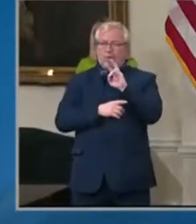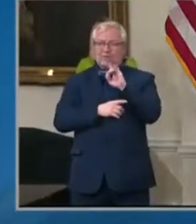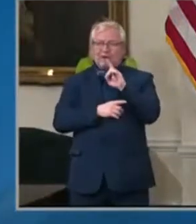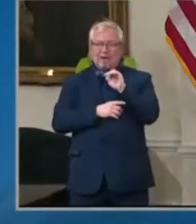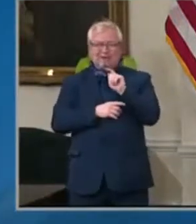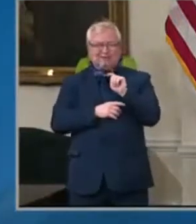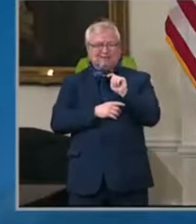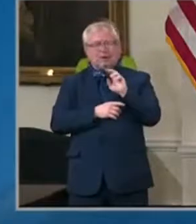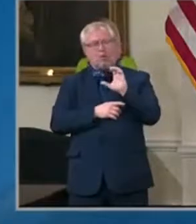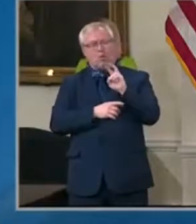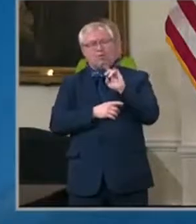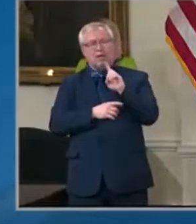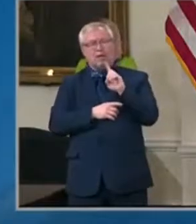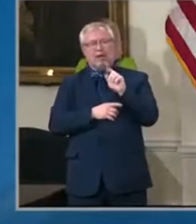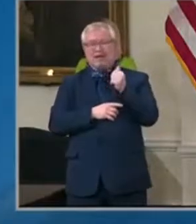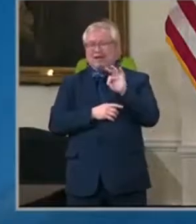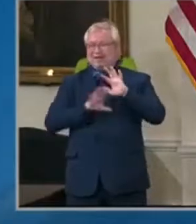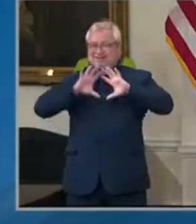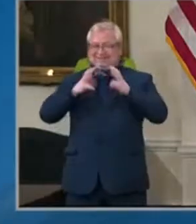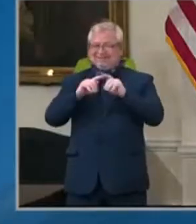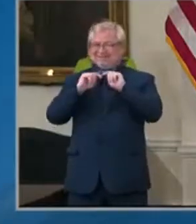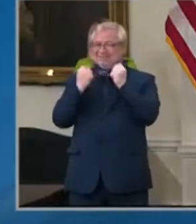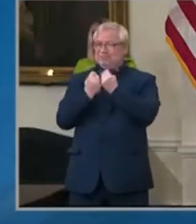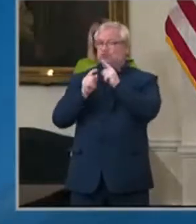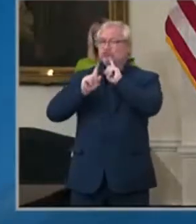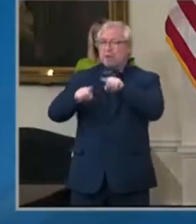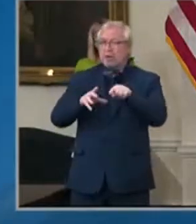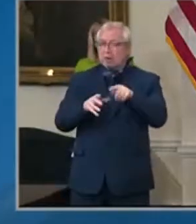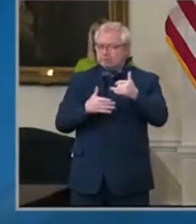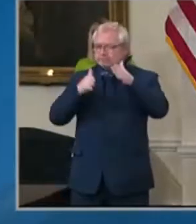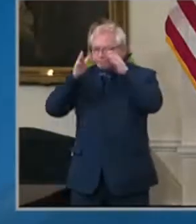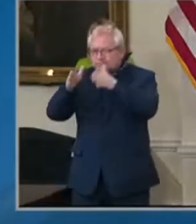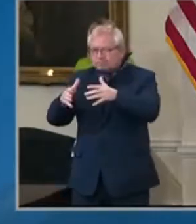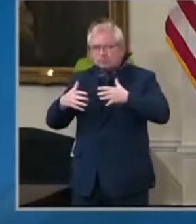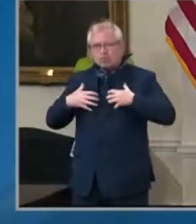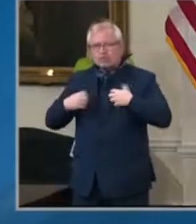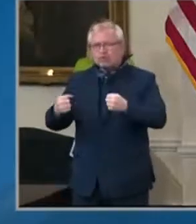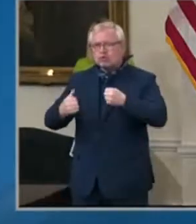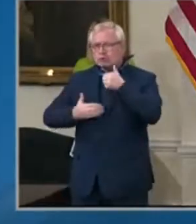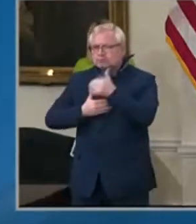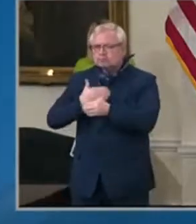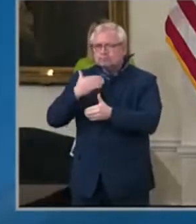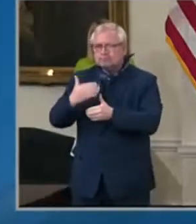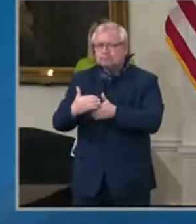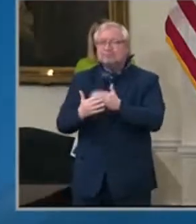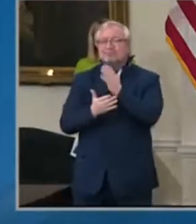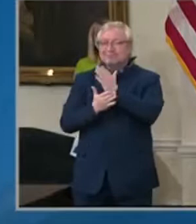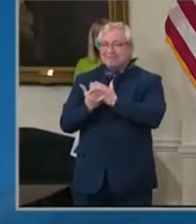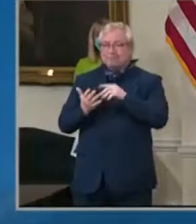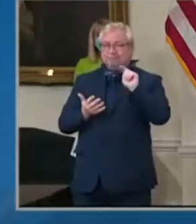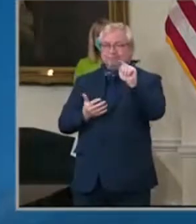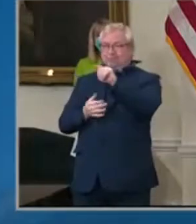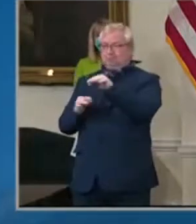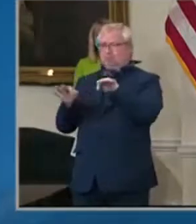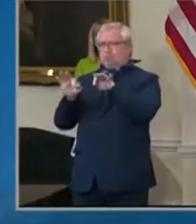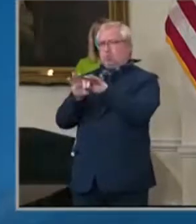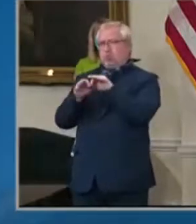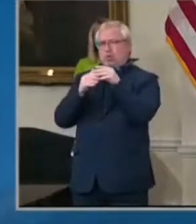coronavirus recovery team with some additional distinguished leaders who have joined this